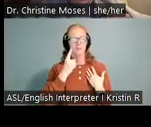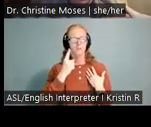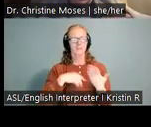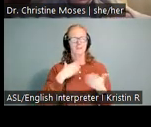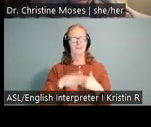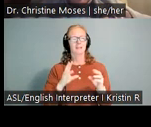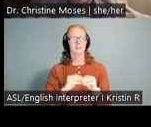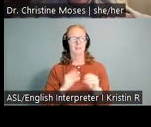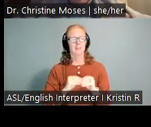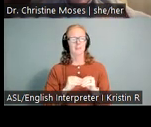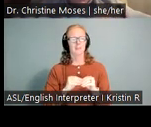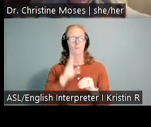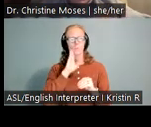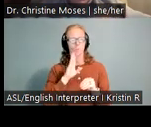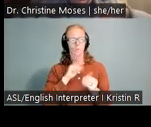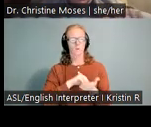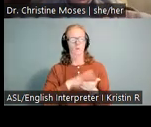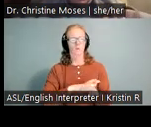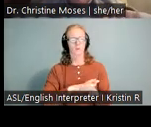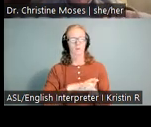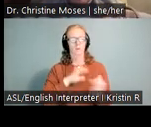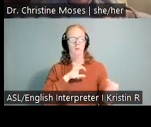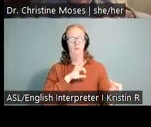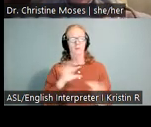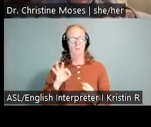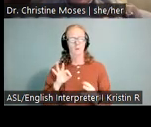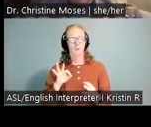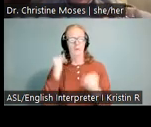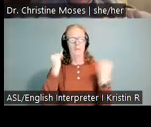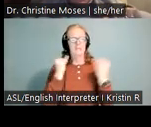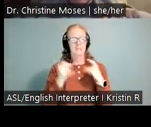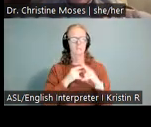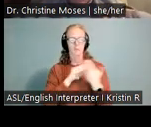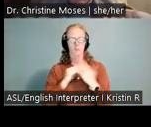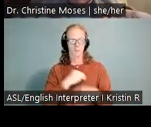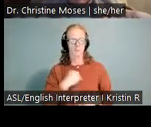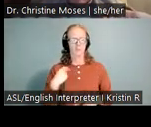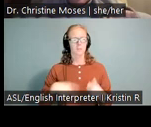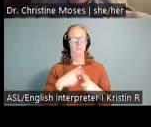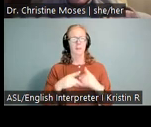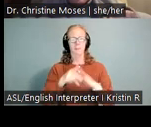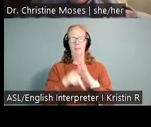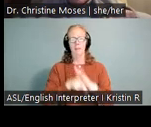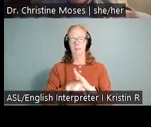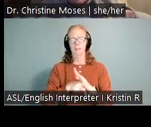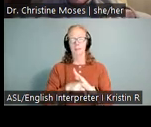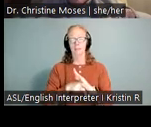meeting, and the board will take input from community members on policy matters.